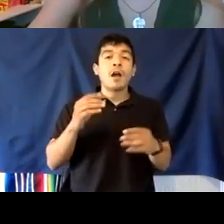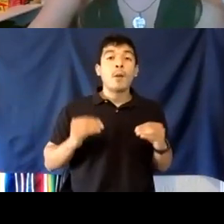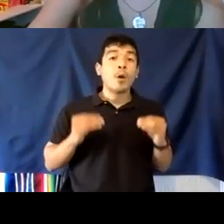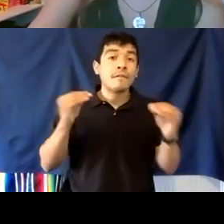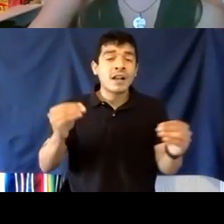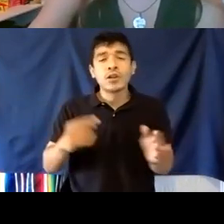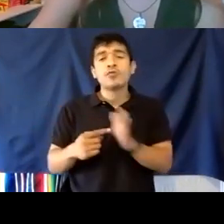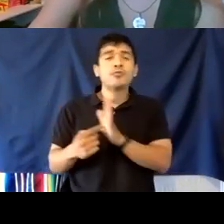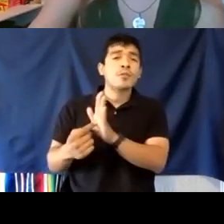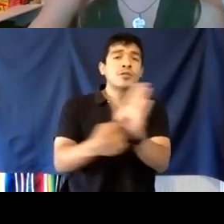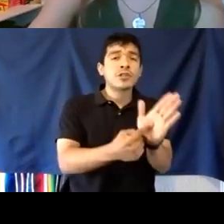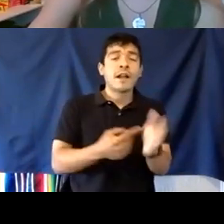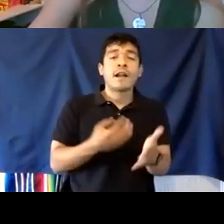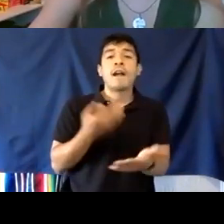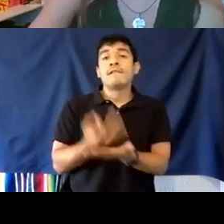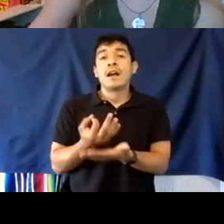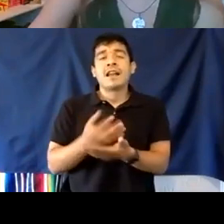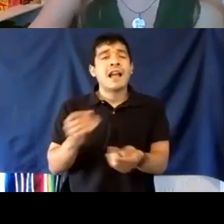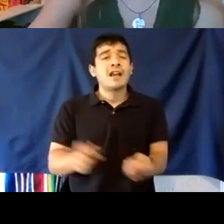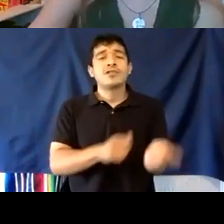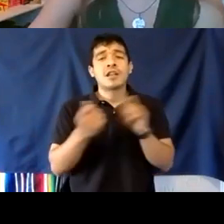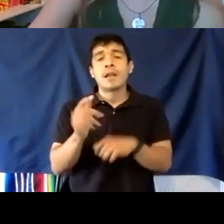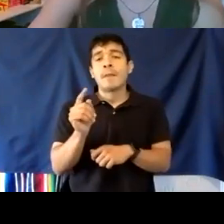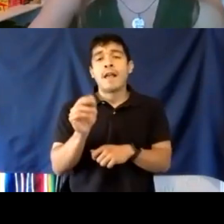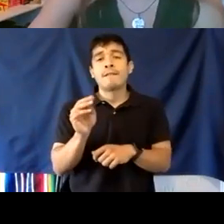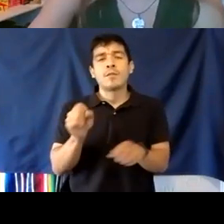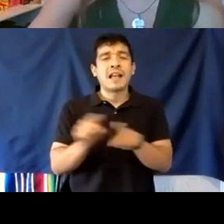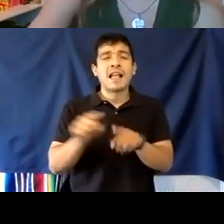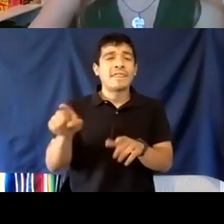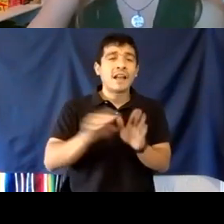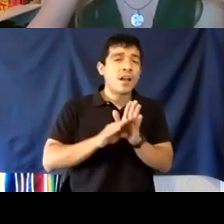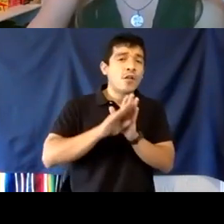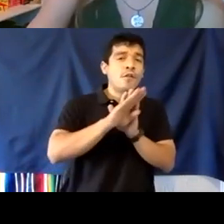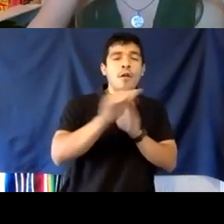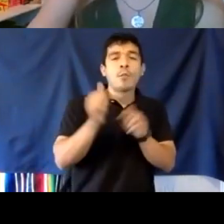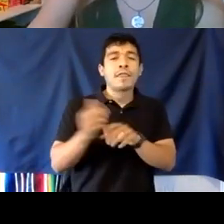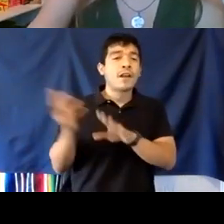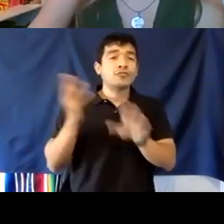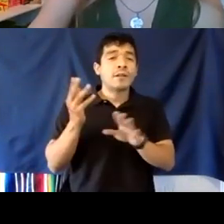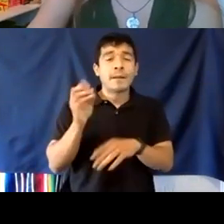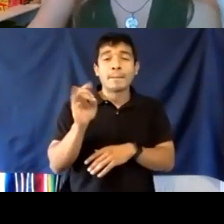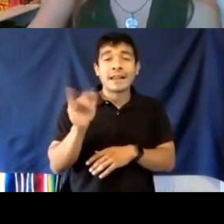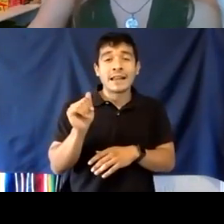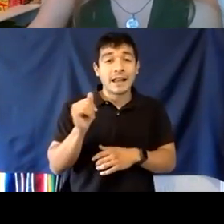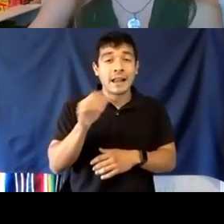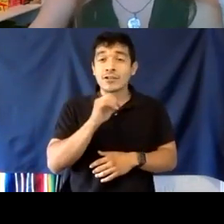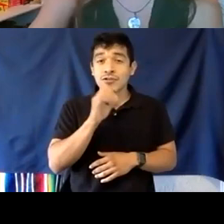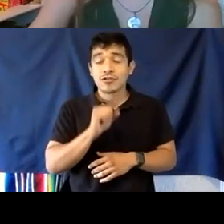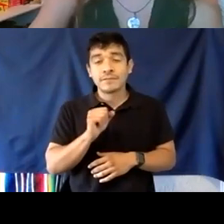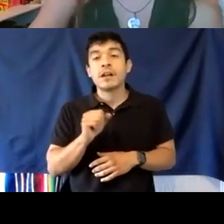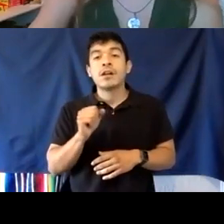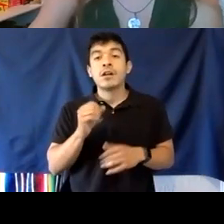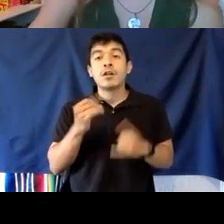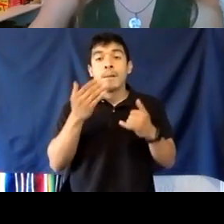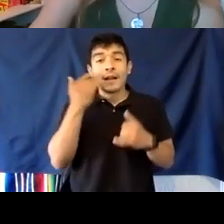representation, funding, and changing platforms as they evolve over the streaming media age. And because this research is iterative